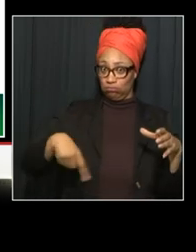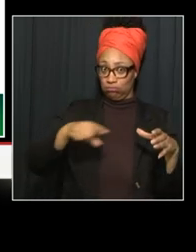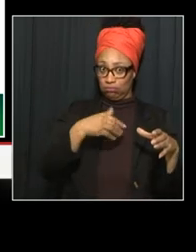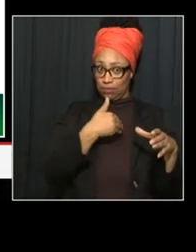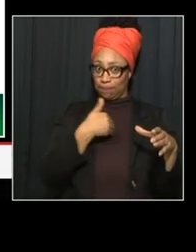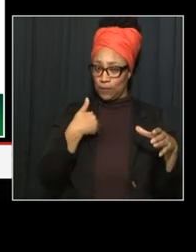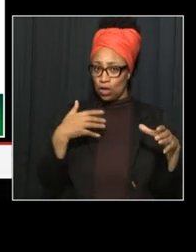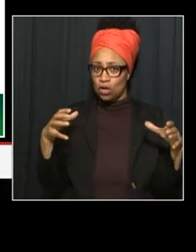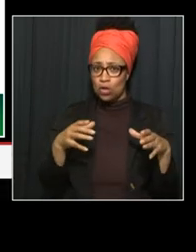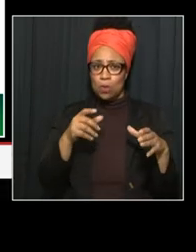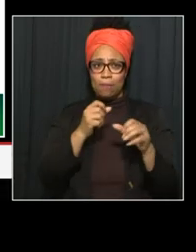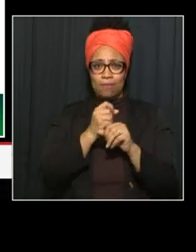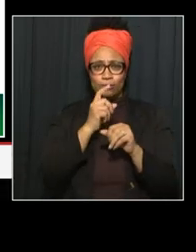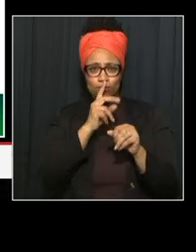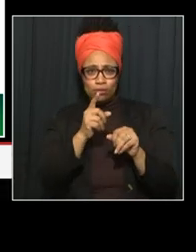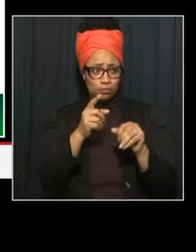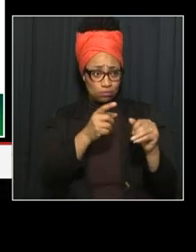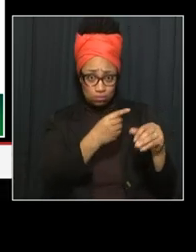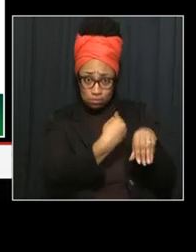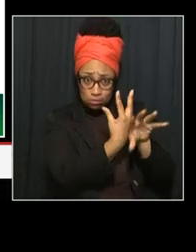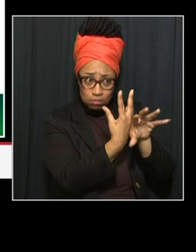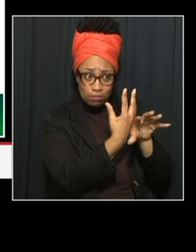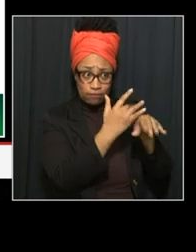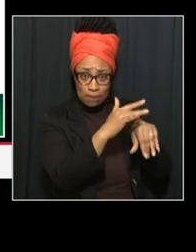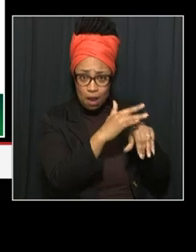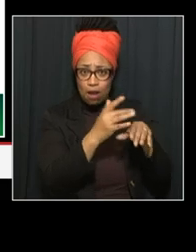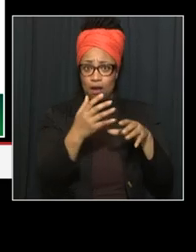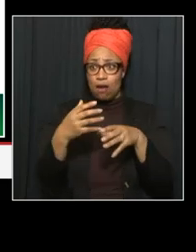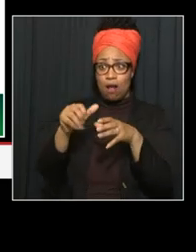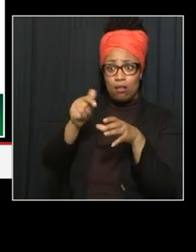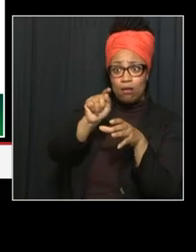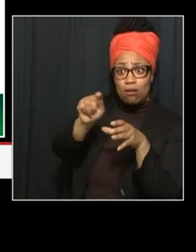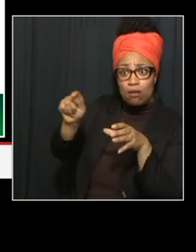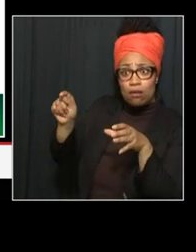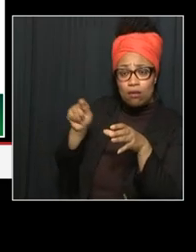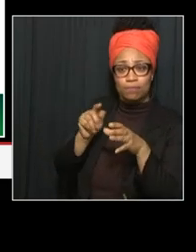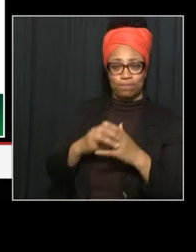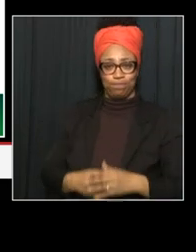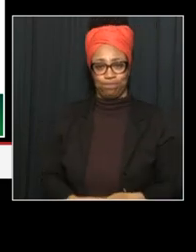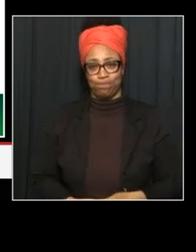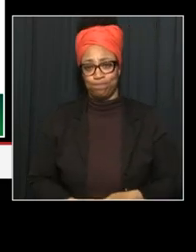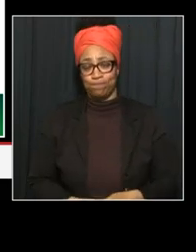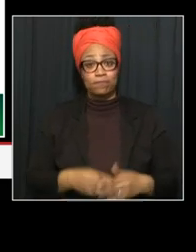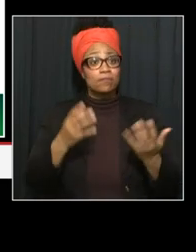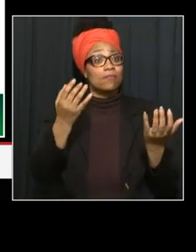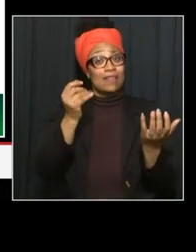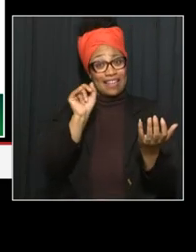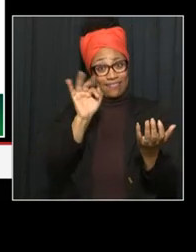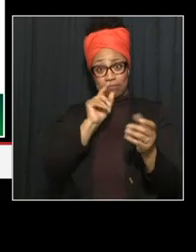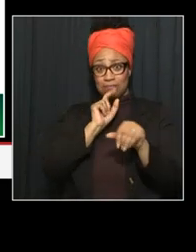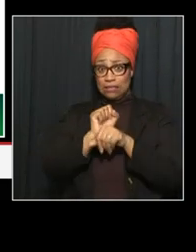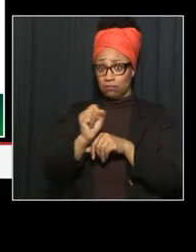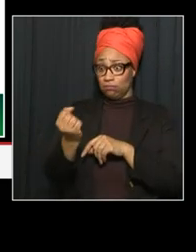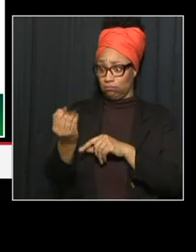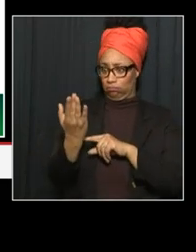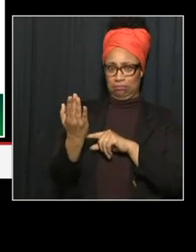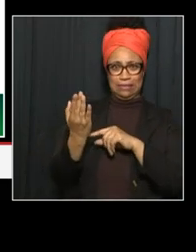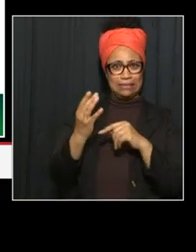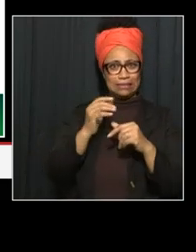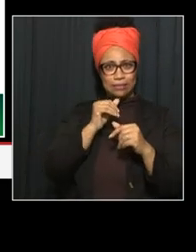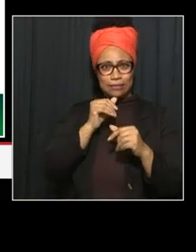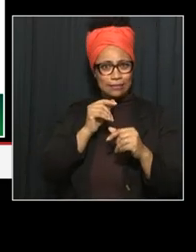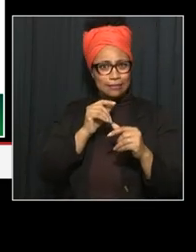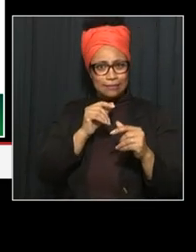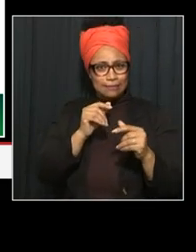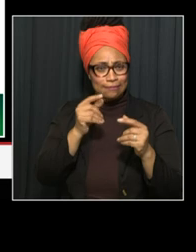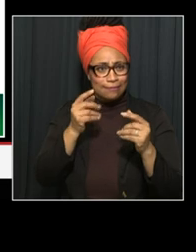right? If something happened and you needed to tell somebody, if you didn't knock on their door, you were calling them, or you were